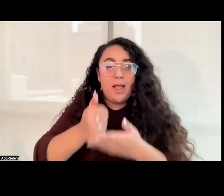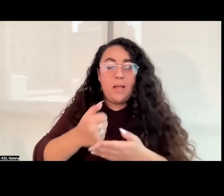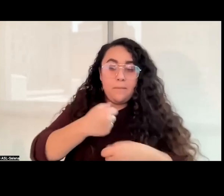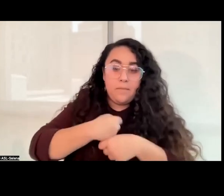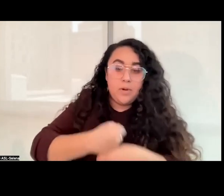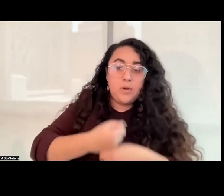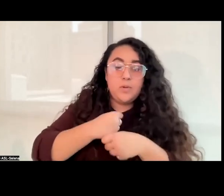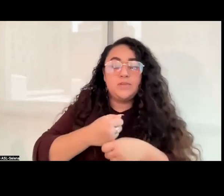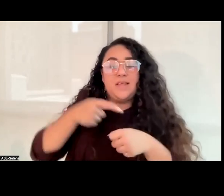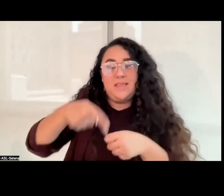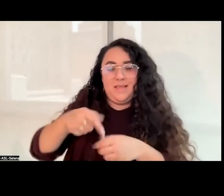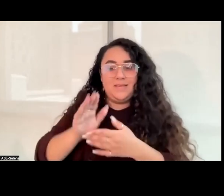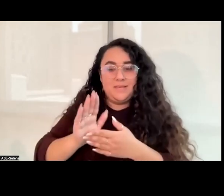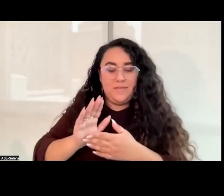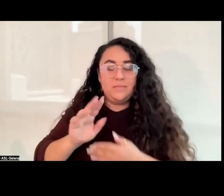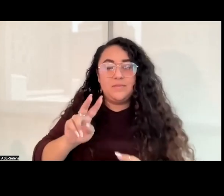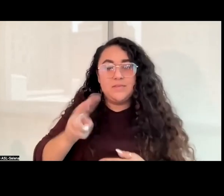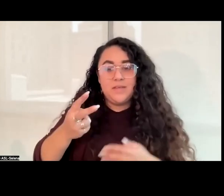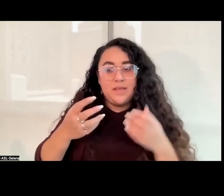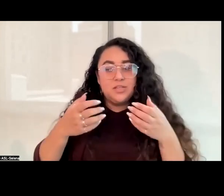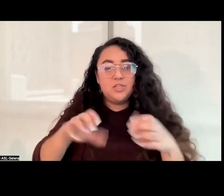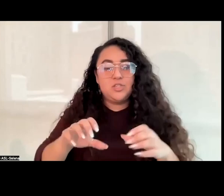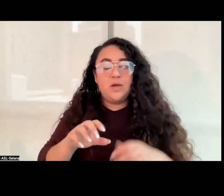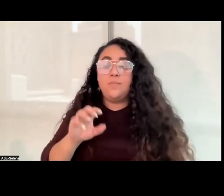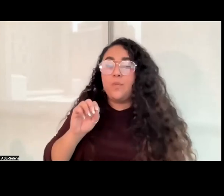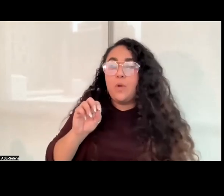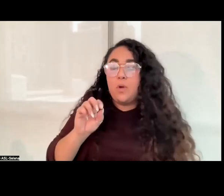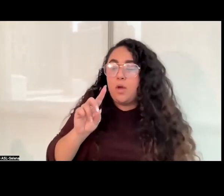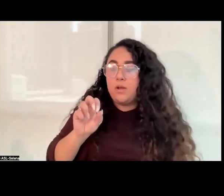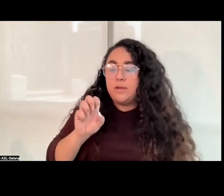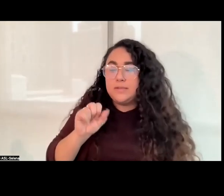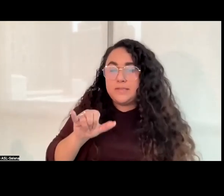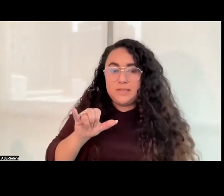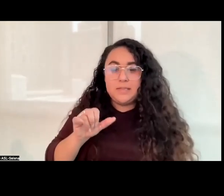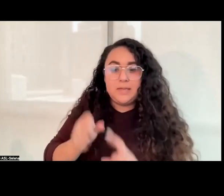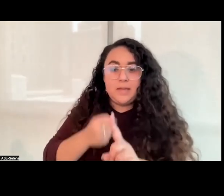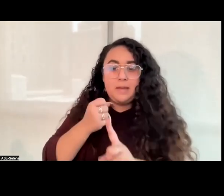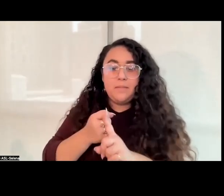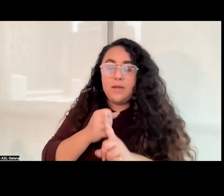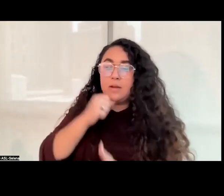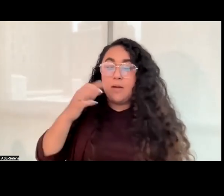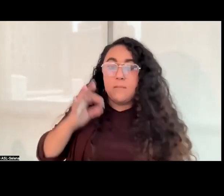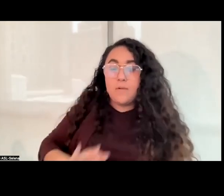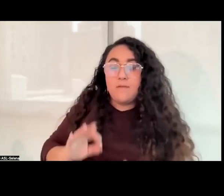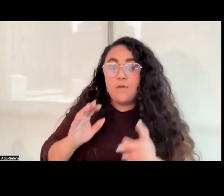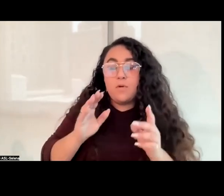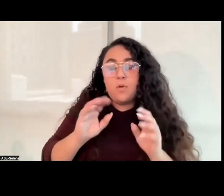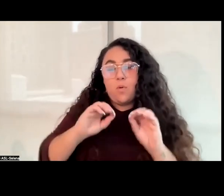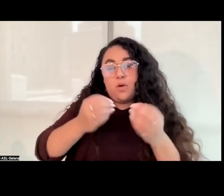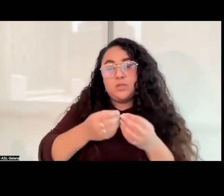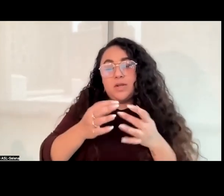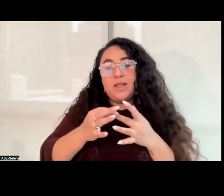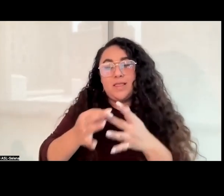actually produced Second Shot. And Odyssey Impact is the nonprofit organization that is leading both